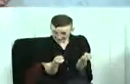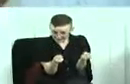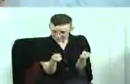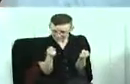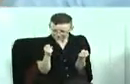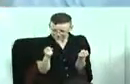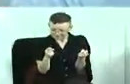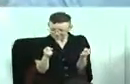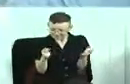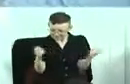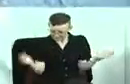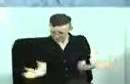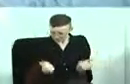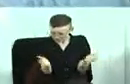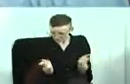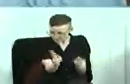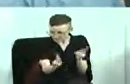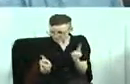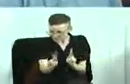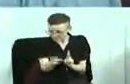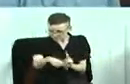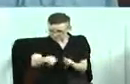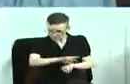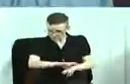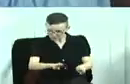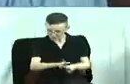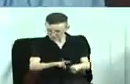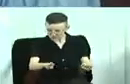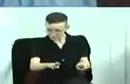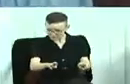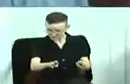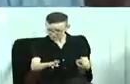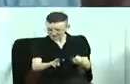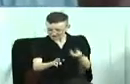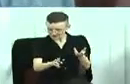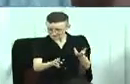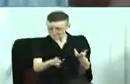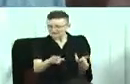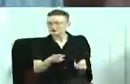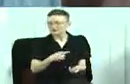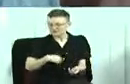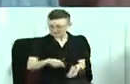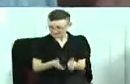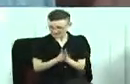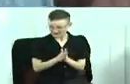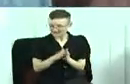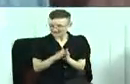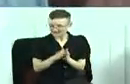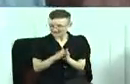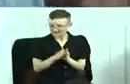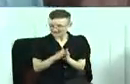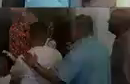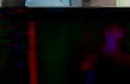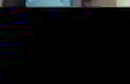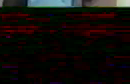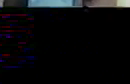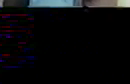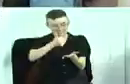those who are ready to move out to serve the world. We ask all these things in your many names. Amen.